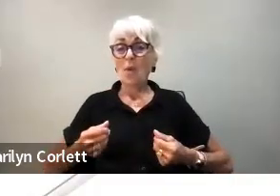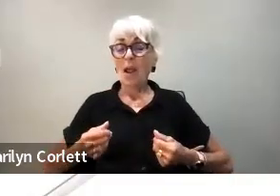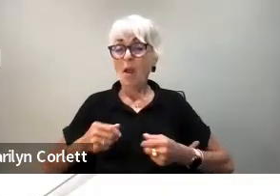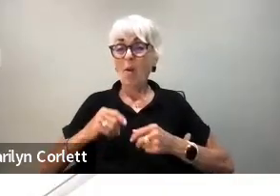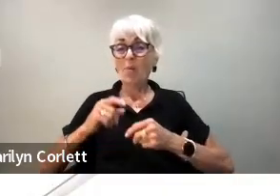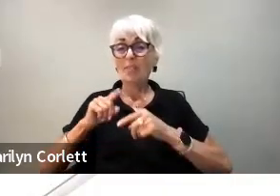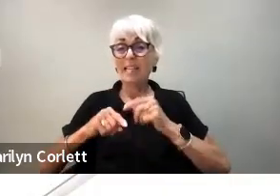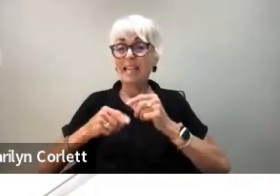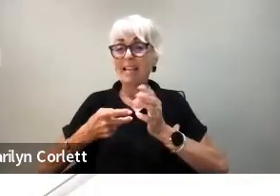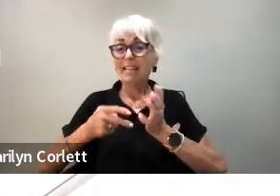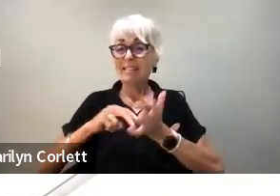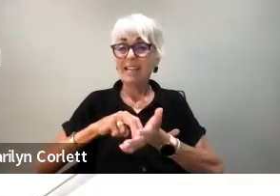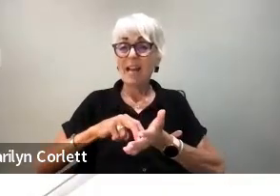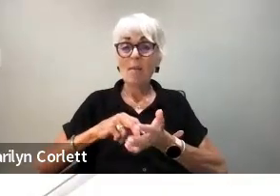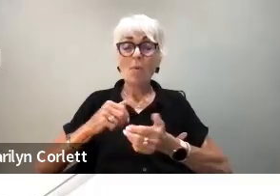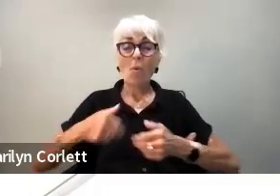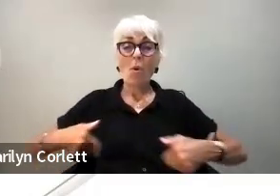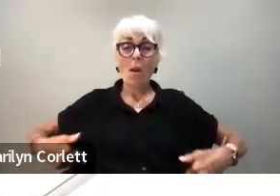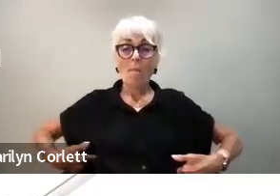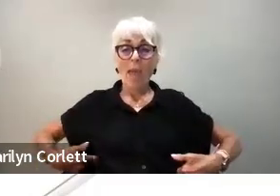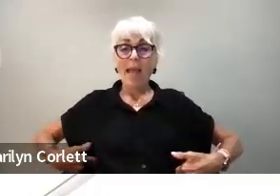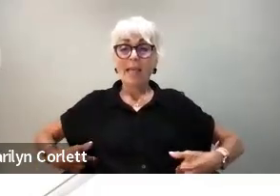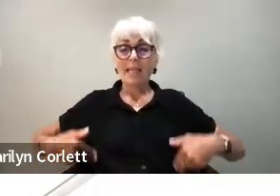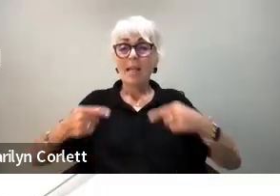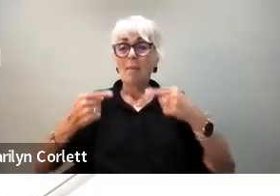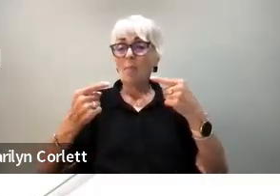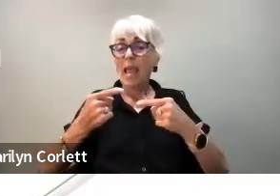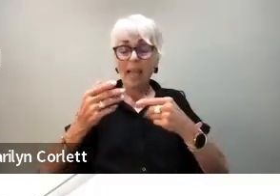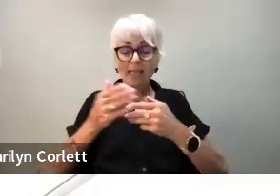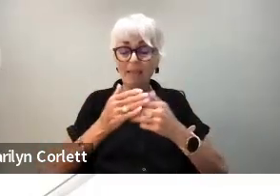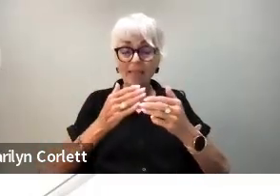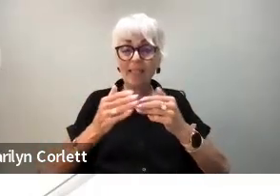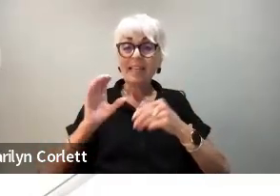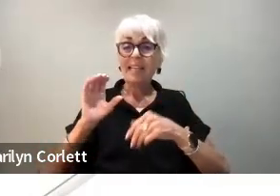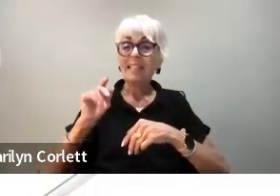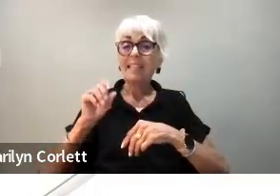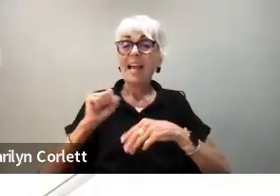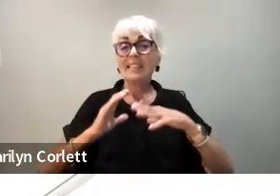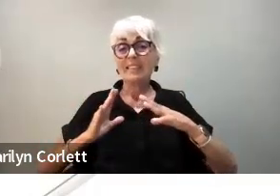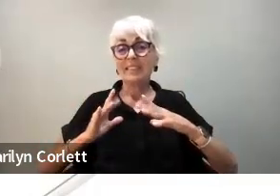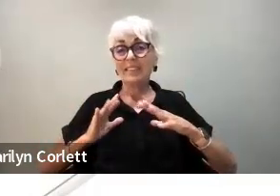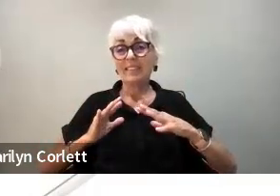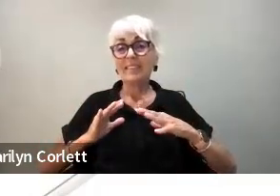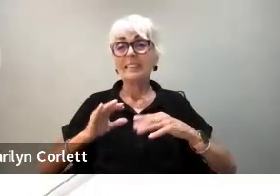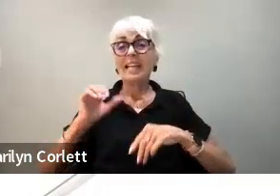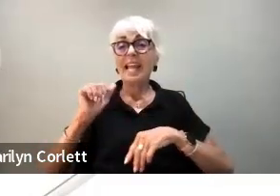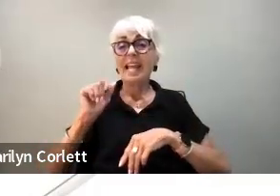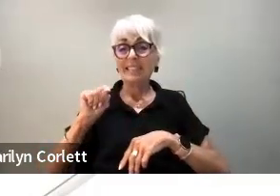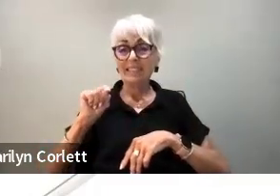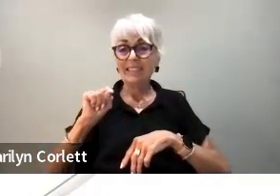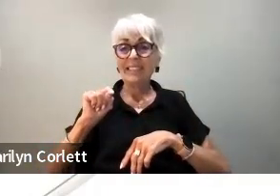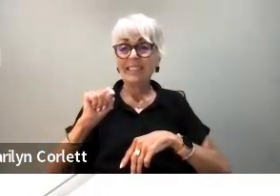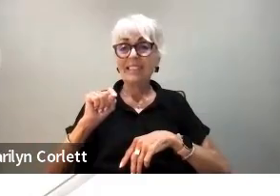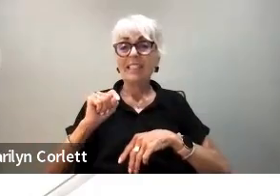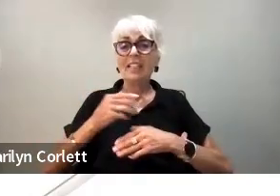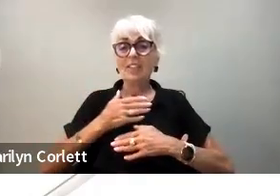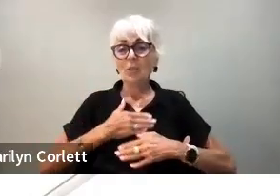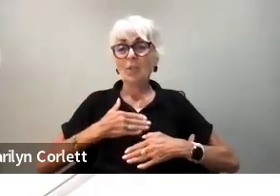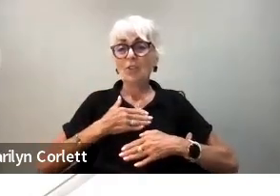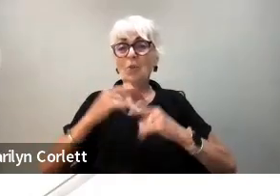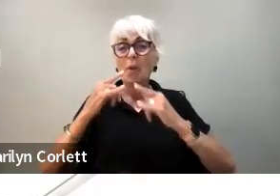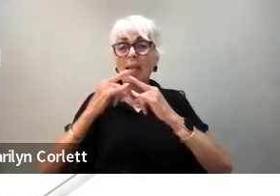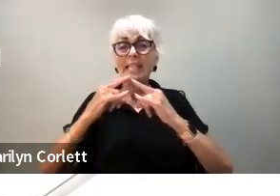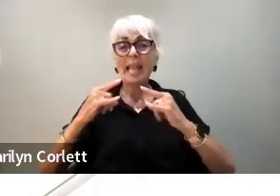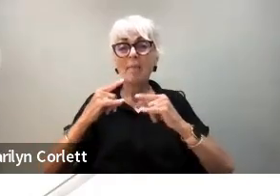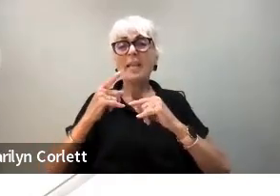if you have chronic back pain, whatever it may be, cots can be a great piece of AT for you to enjoy camping. And